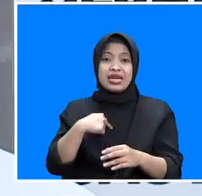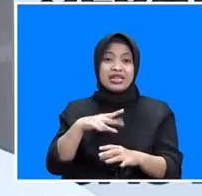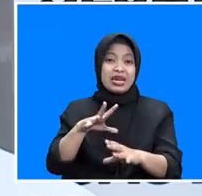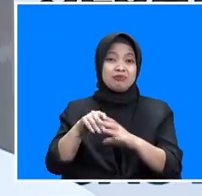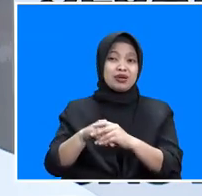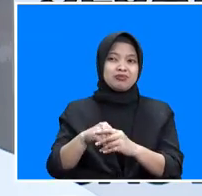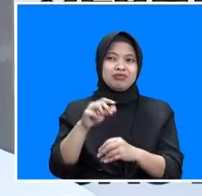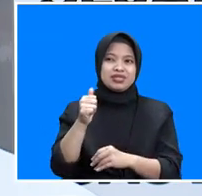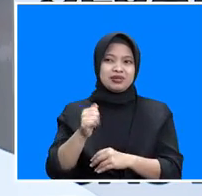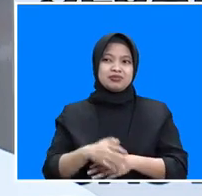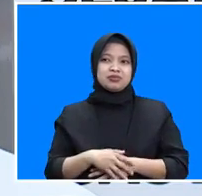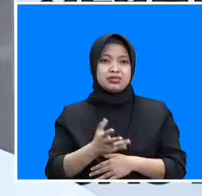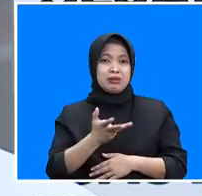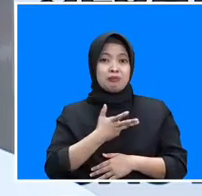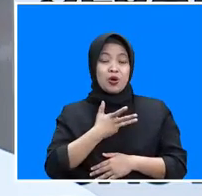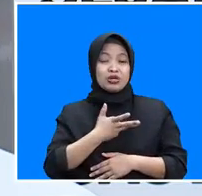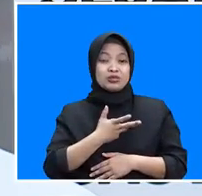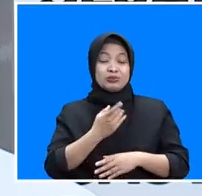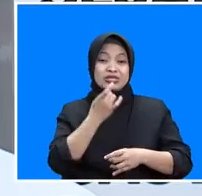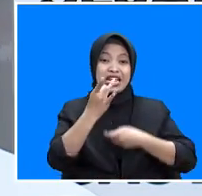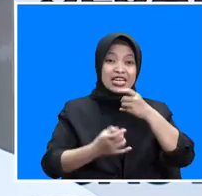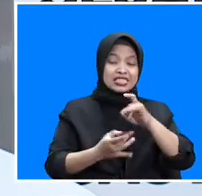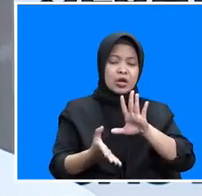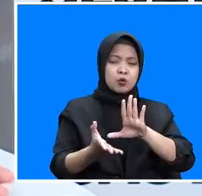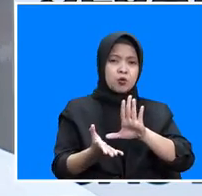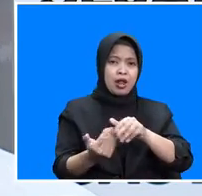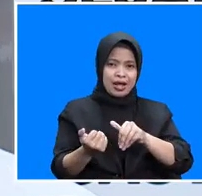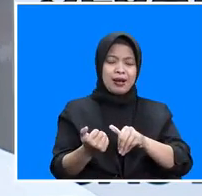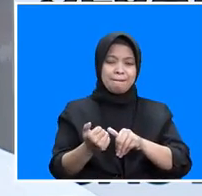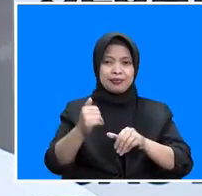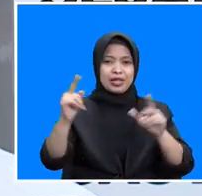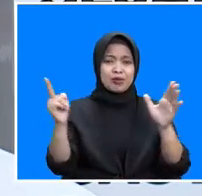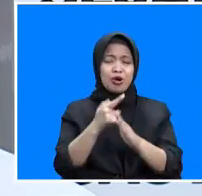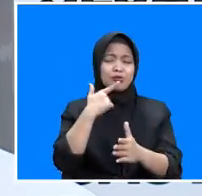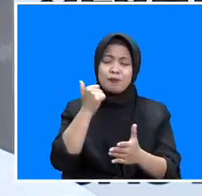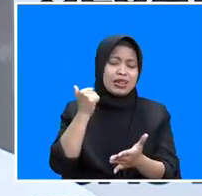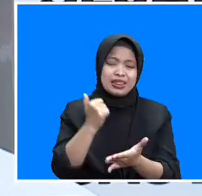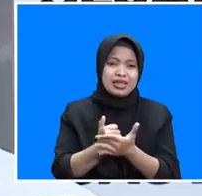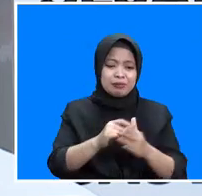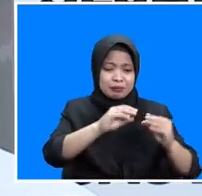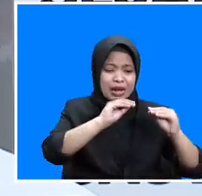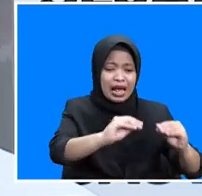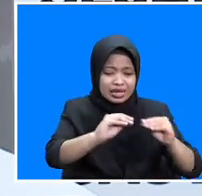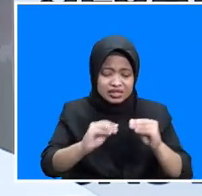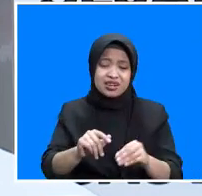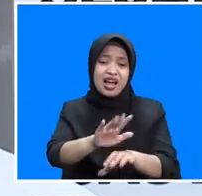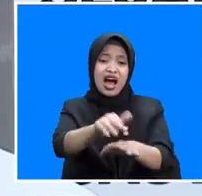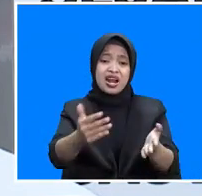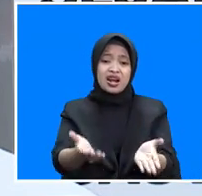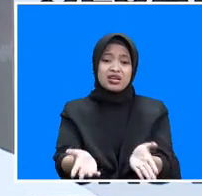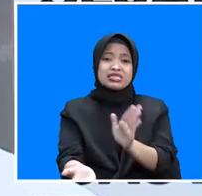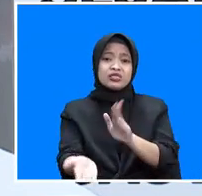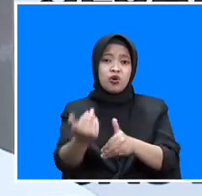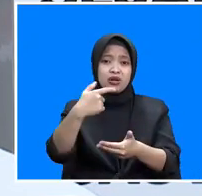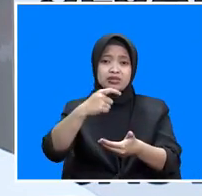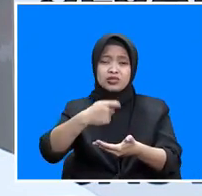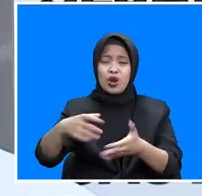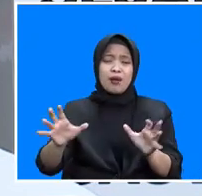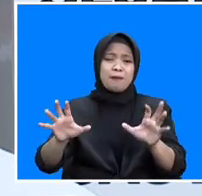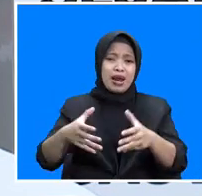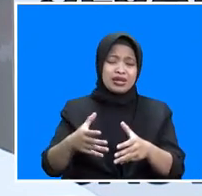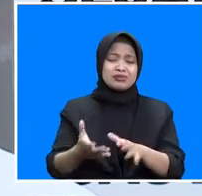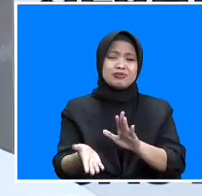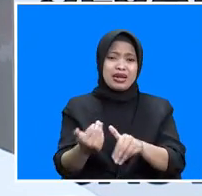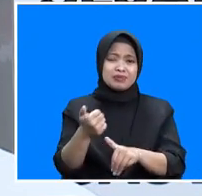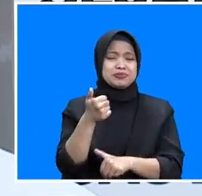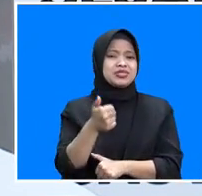reiterate just the importance of face-to-face learning and getting children back to school. Mm-hmm. Like we've mentioned, it's very exciting because we have the new